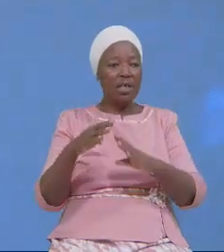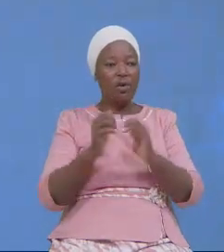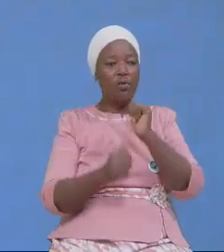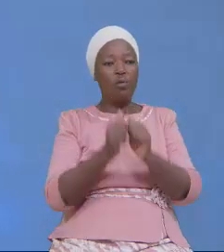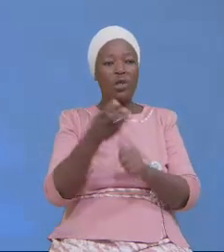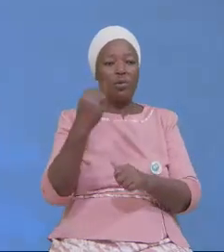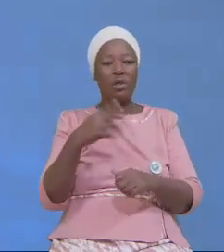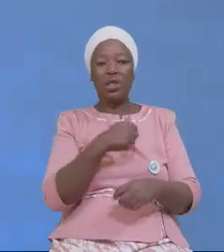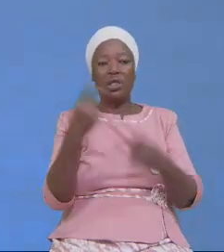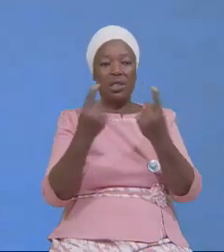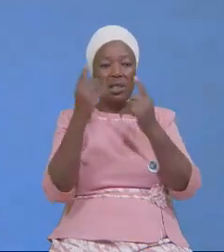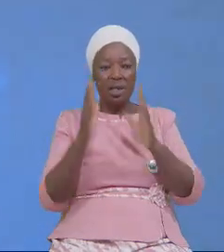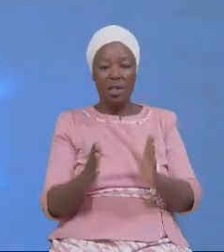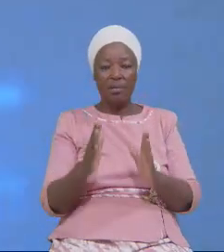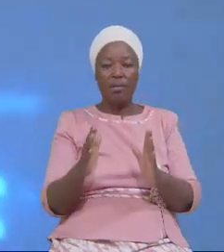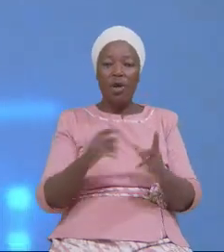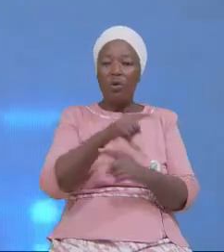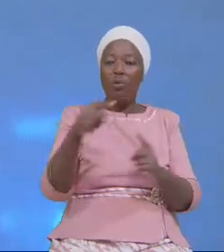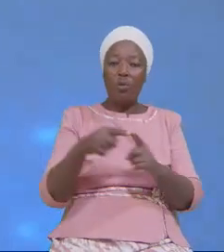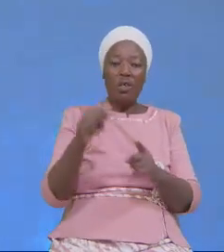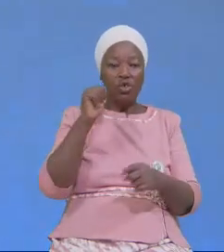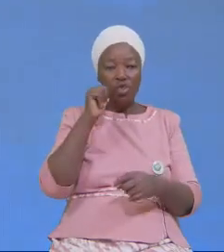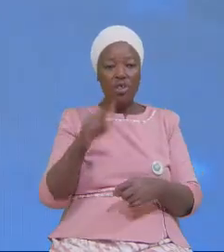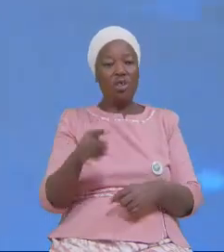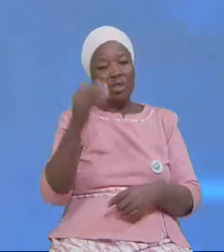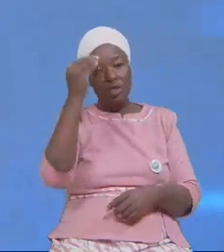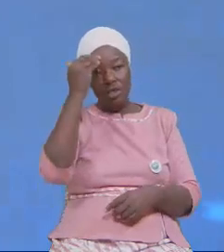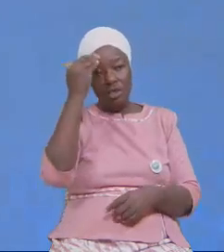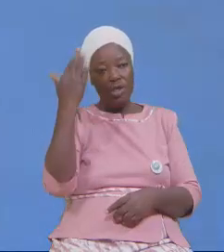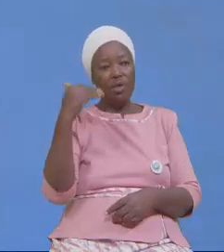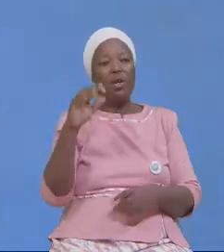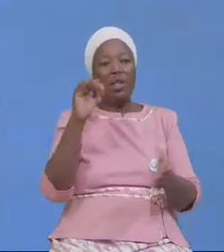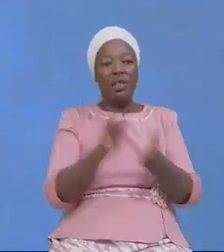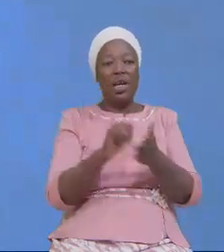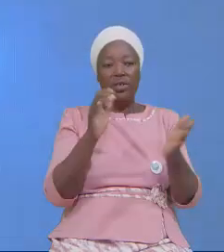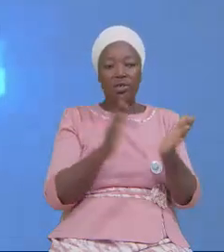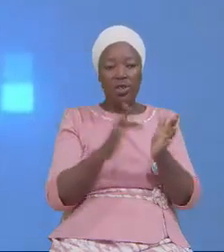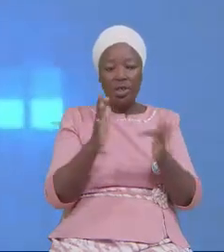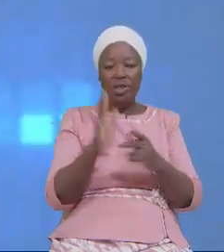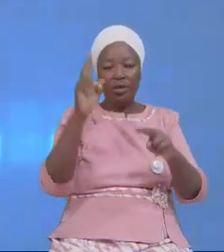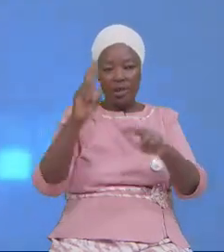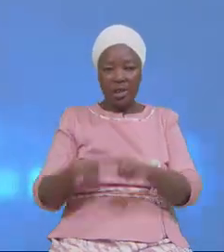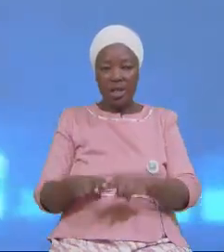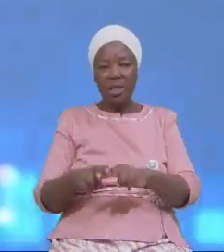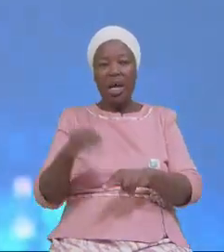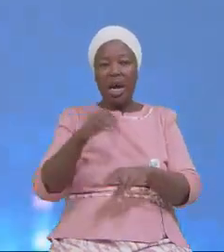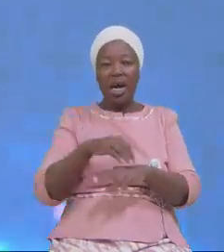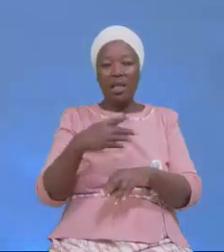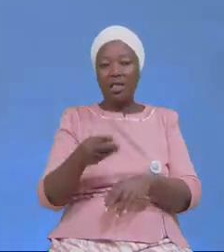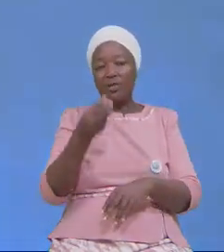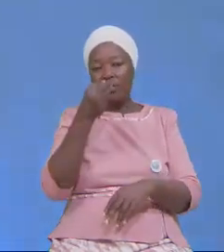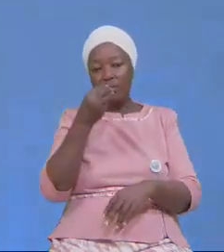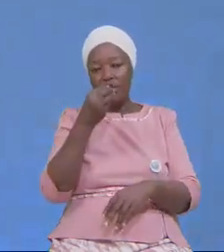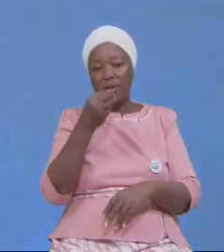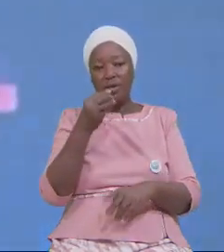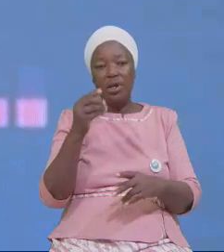a sinner, when she knew that Jesus sat at meat in